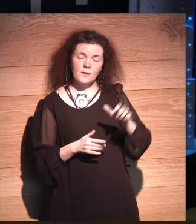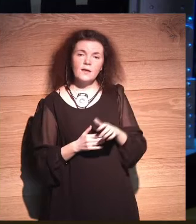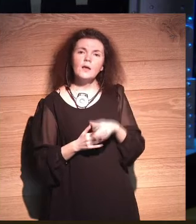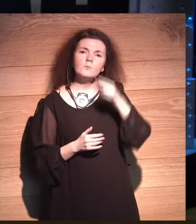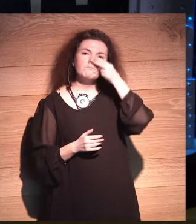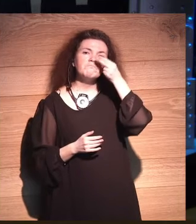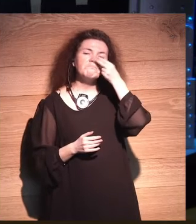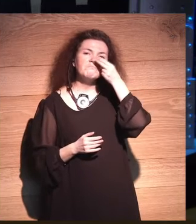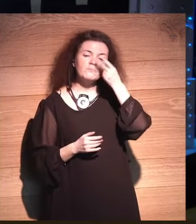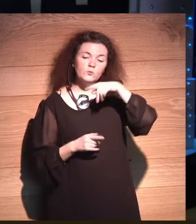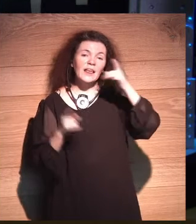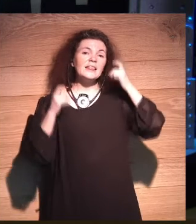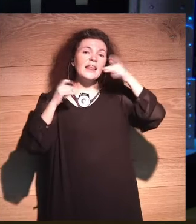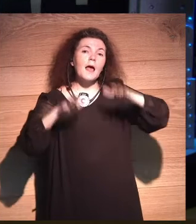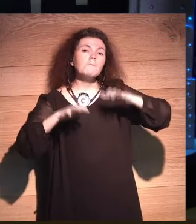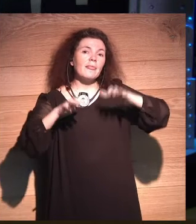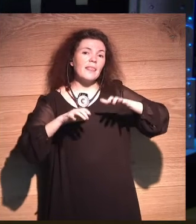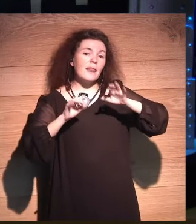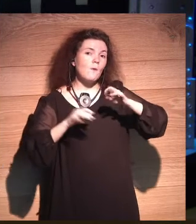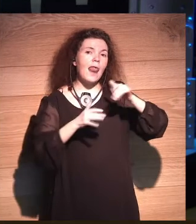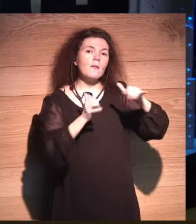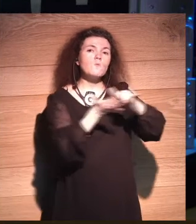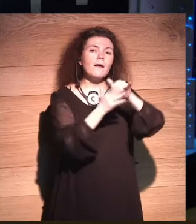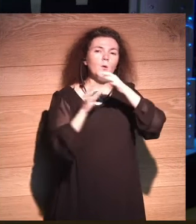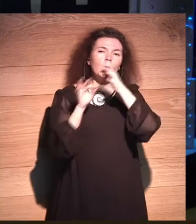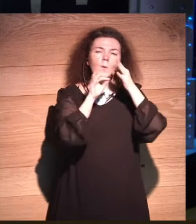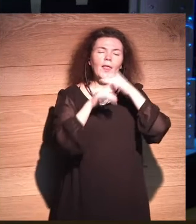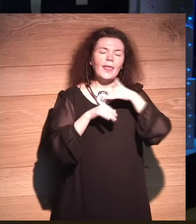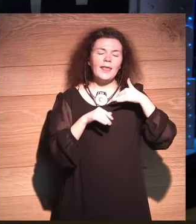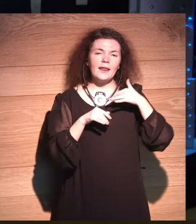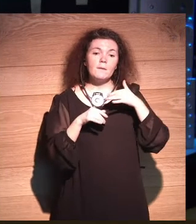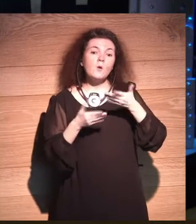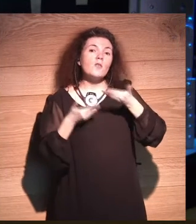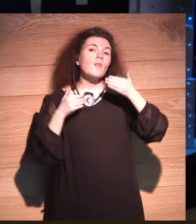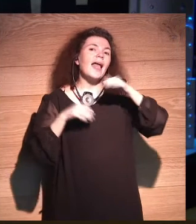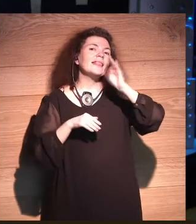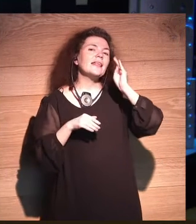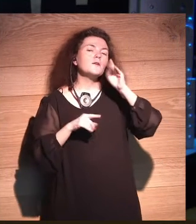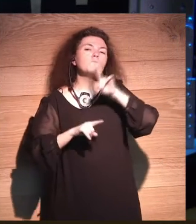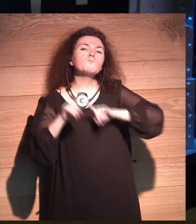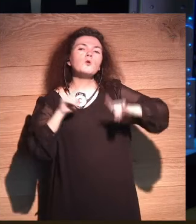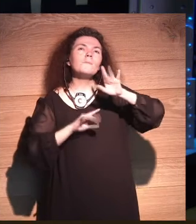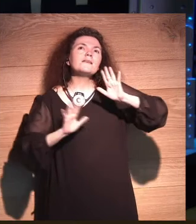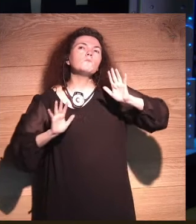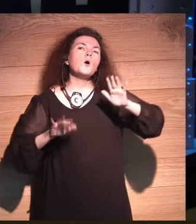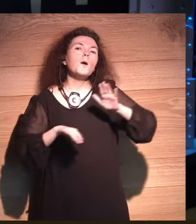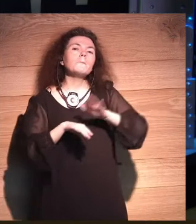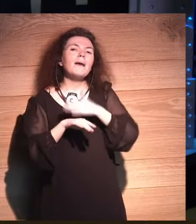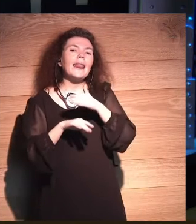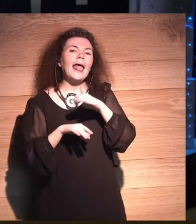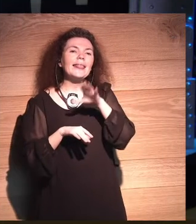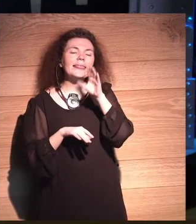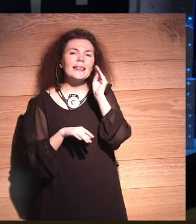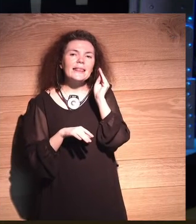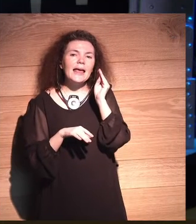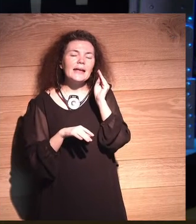now in New York, to say, you know what, to understand what the problems are, maybe we not only have to ask people, but maybe